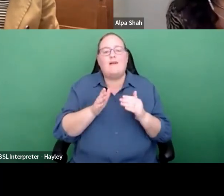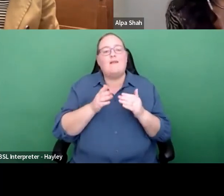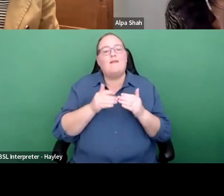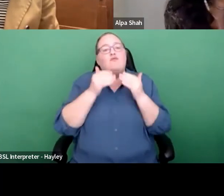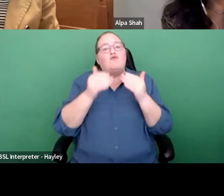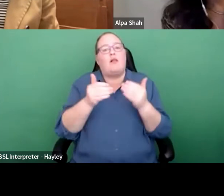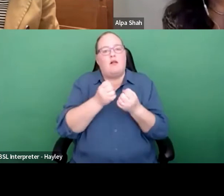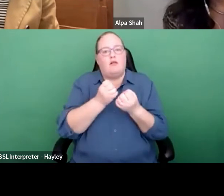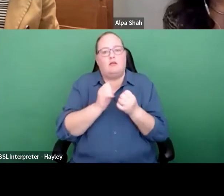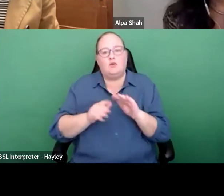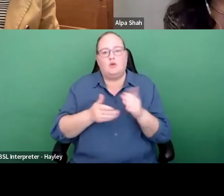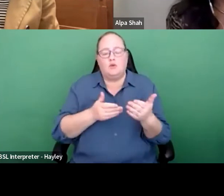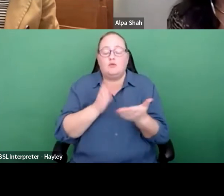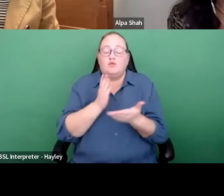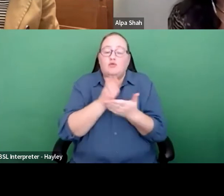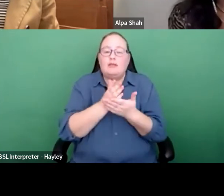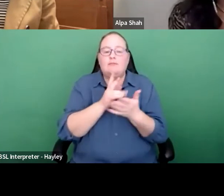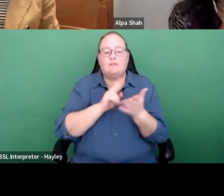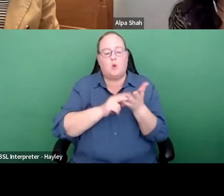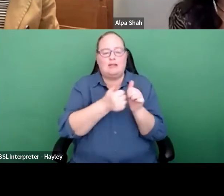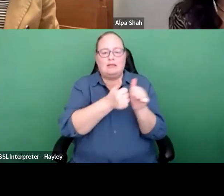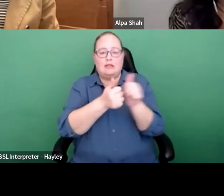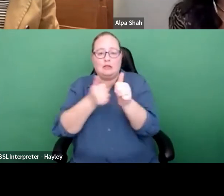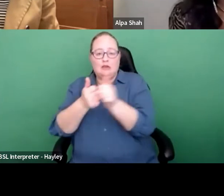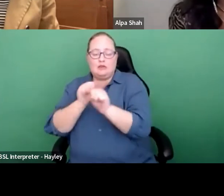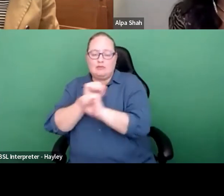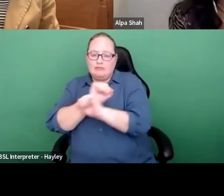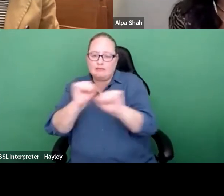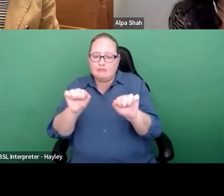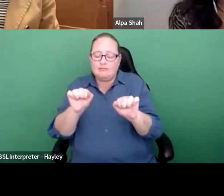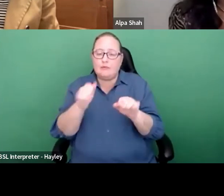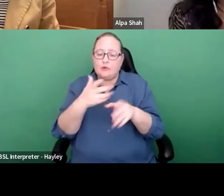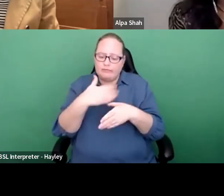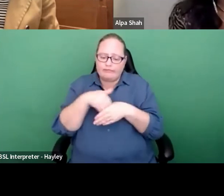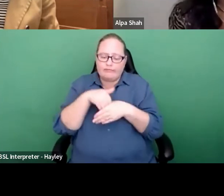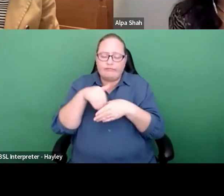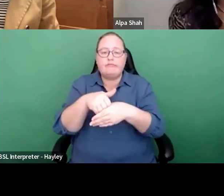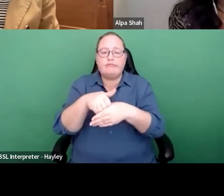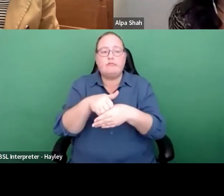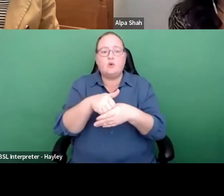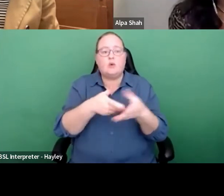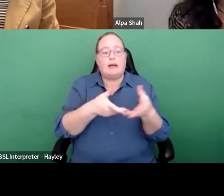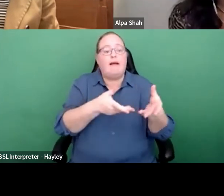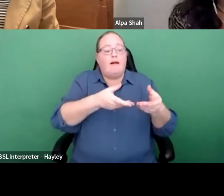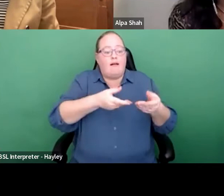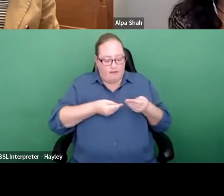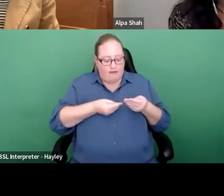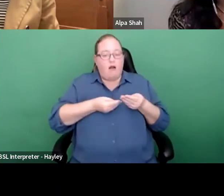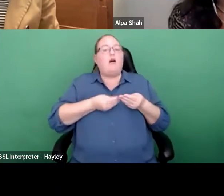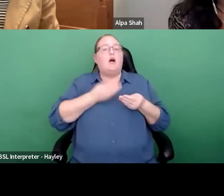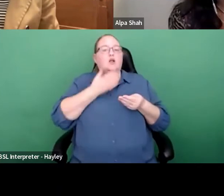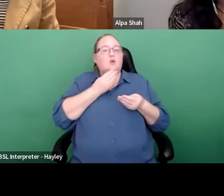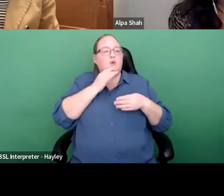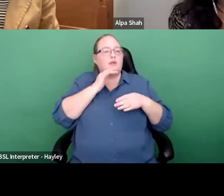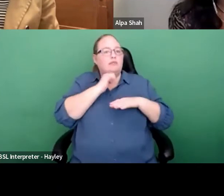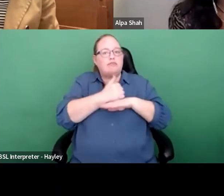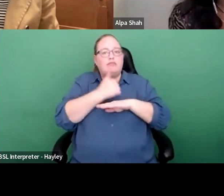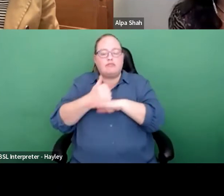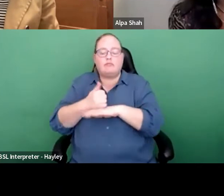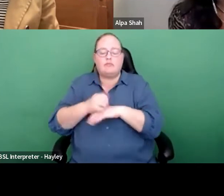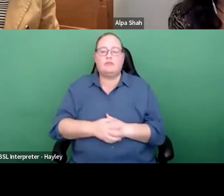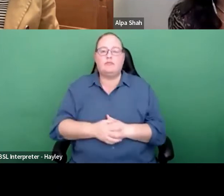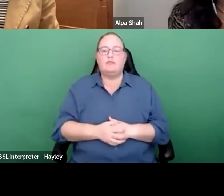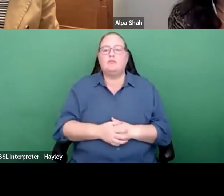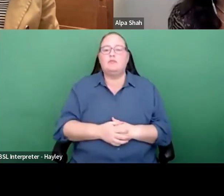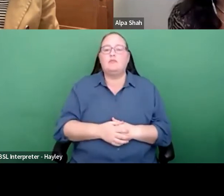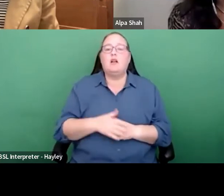ideal world to take and implement at their own will. And really they're informed by the wisdom and perspective of my former